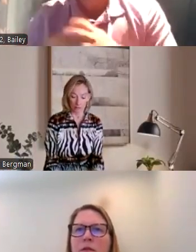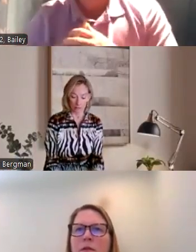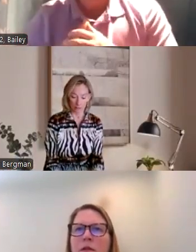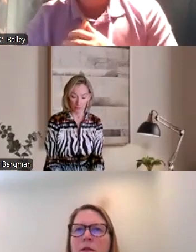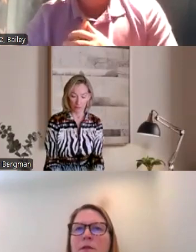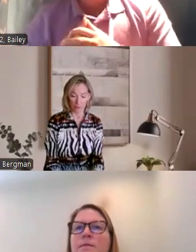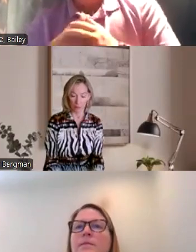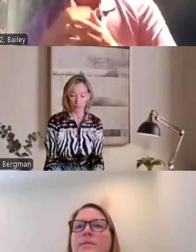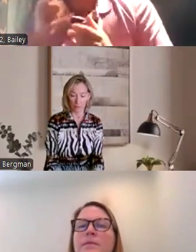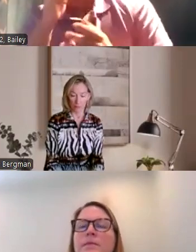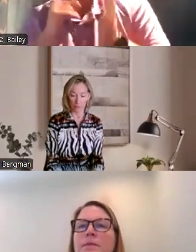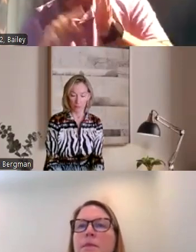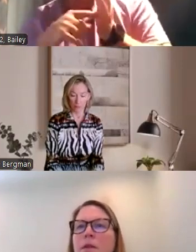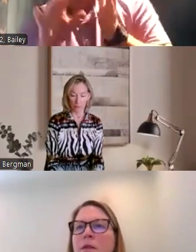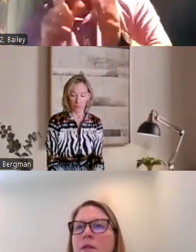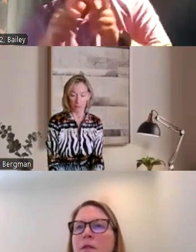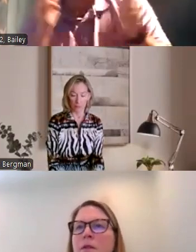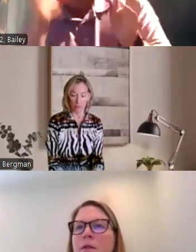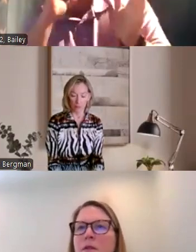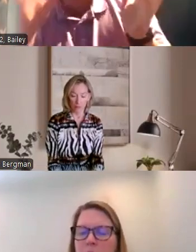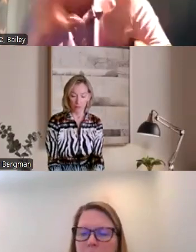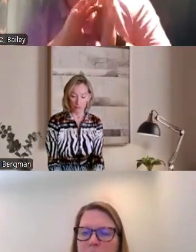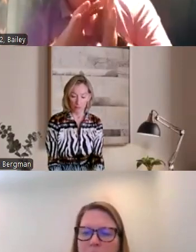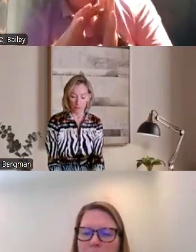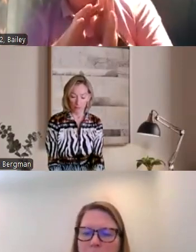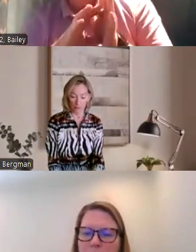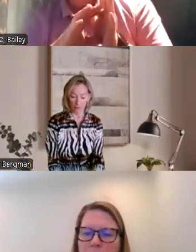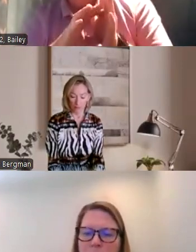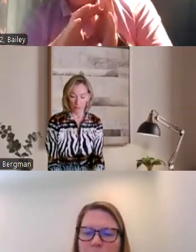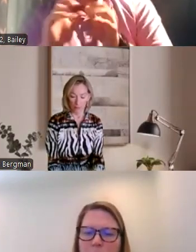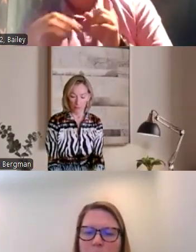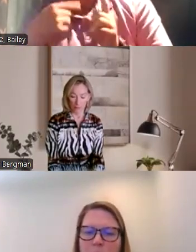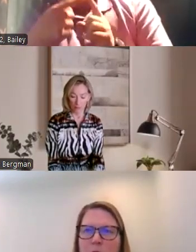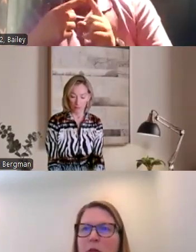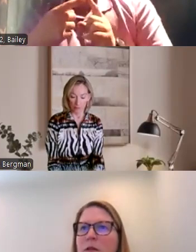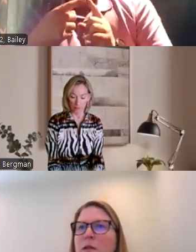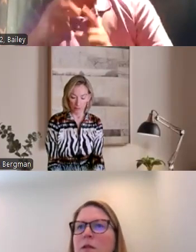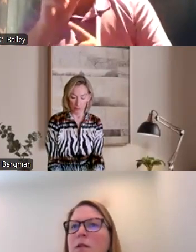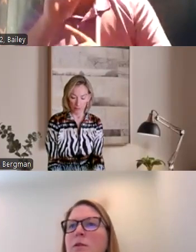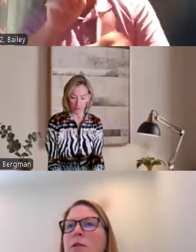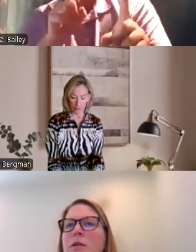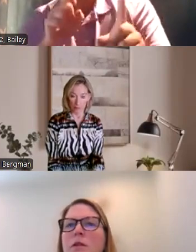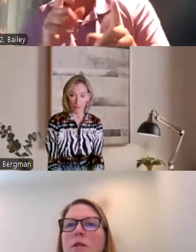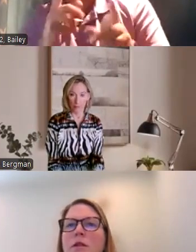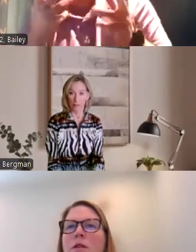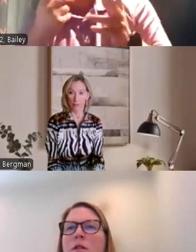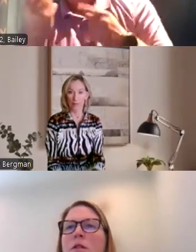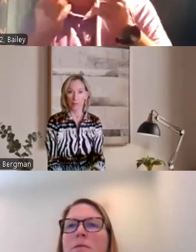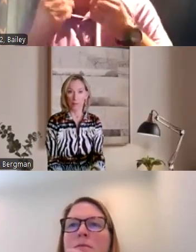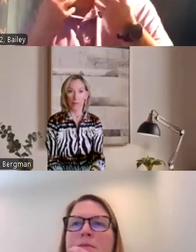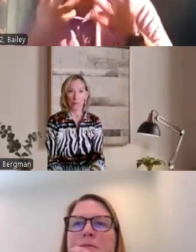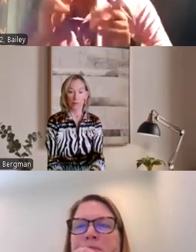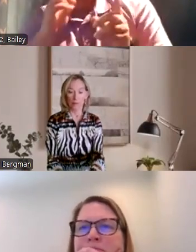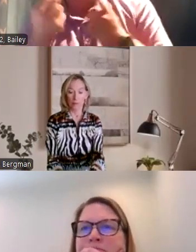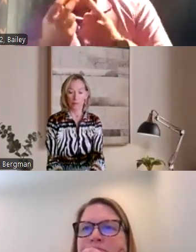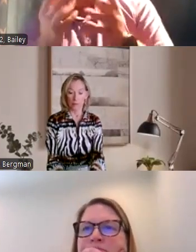been investigated or, in a big picture plan, when a diagnosis is made or when things I see. From the done, provider perspective, could